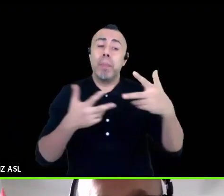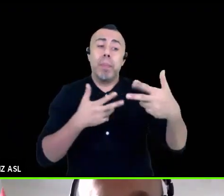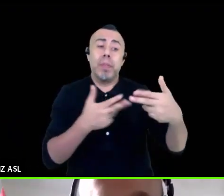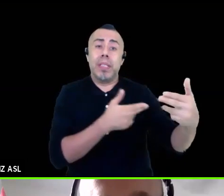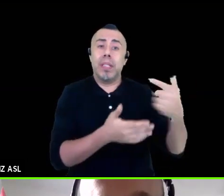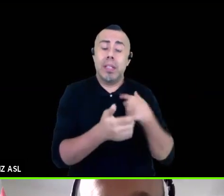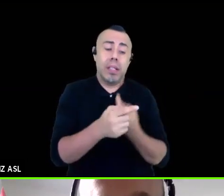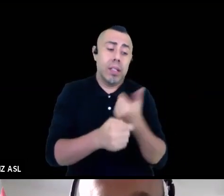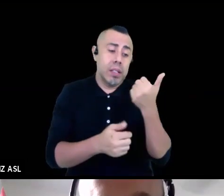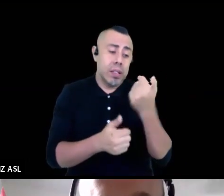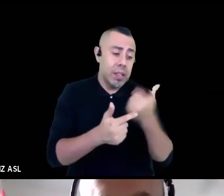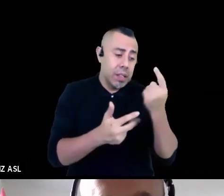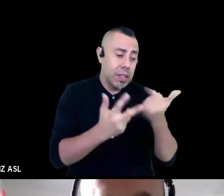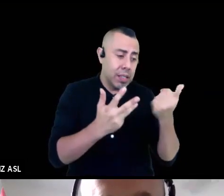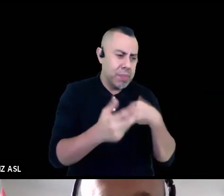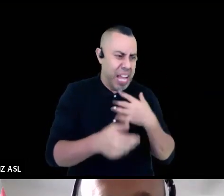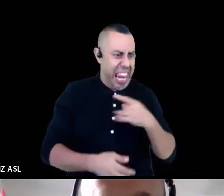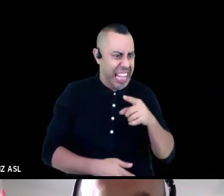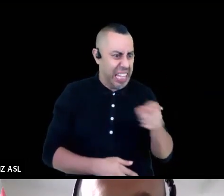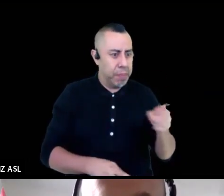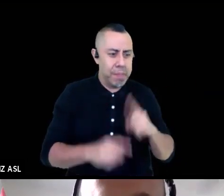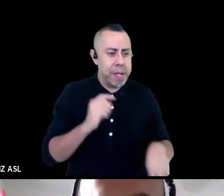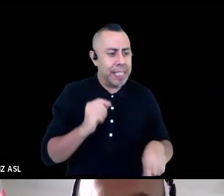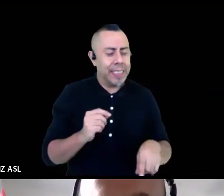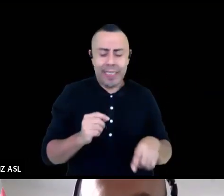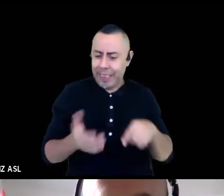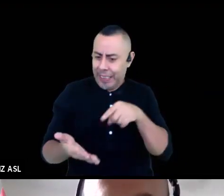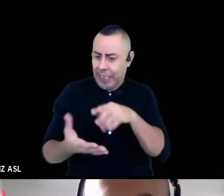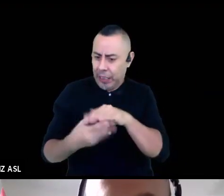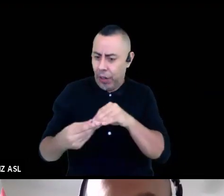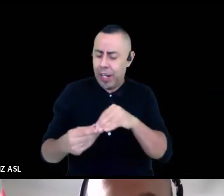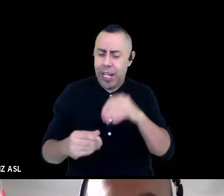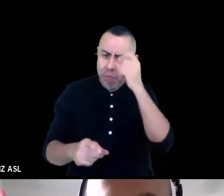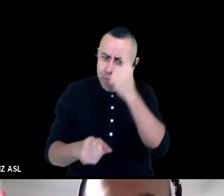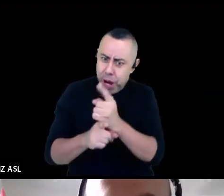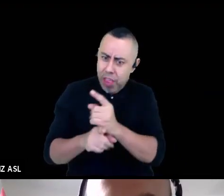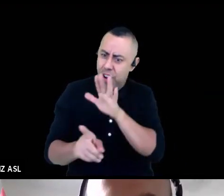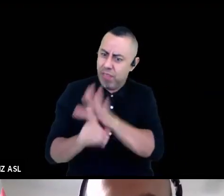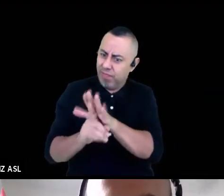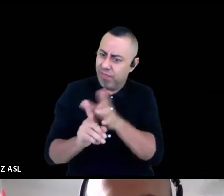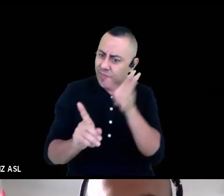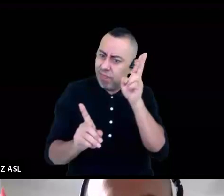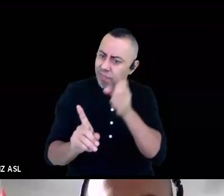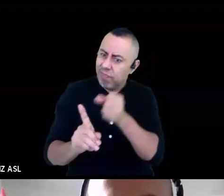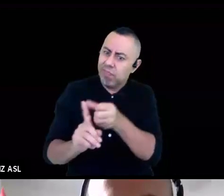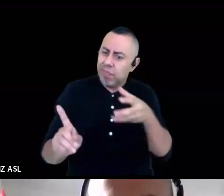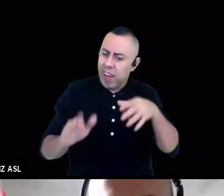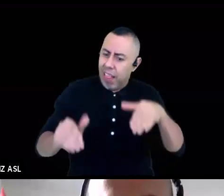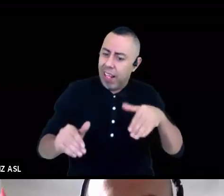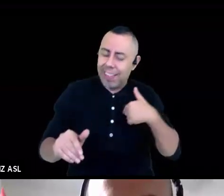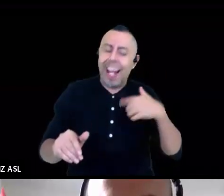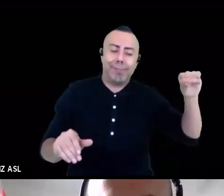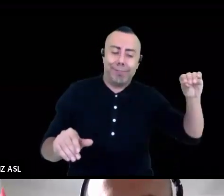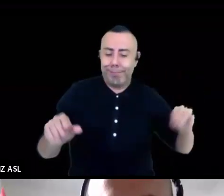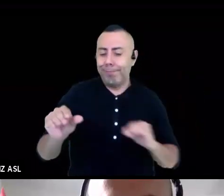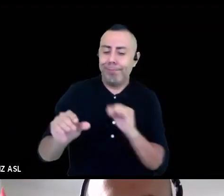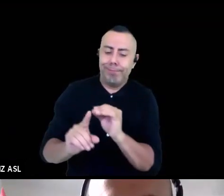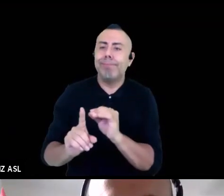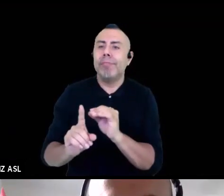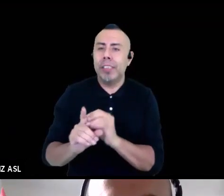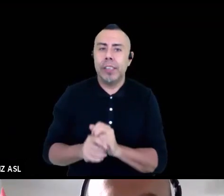why I put that in. Absolutely. And I noticed Niall's given a little more of a, maybe not much of a sympathetic, but more of a